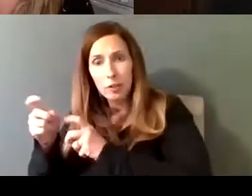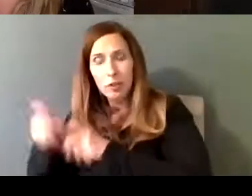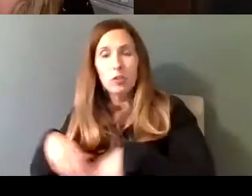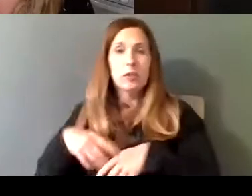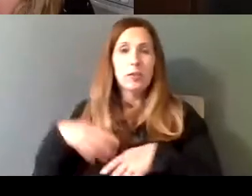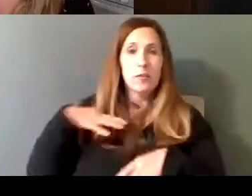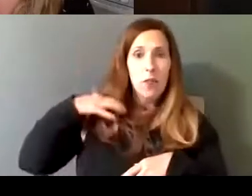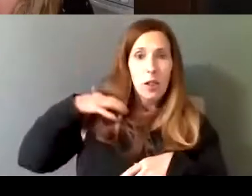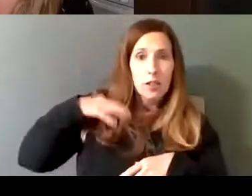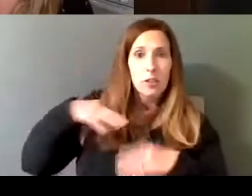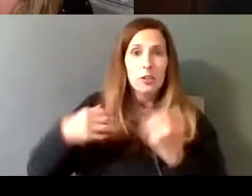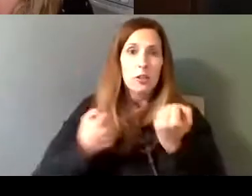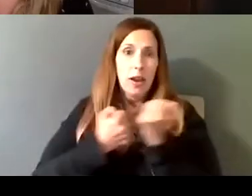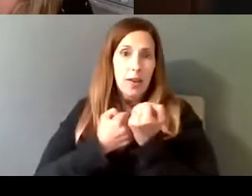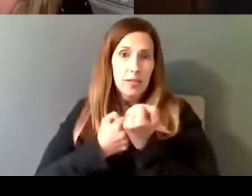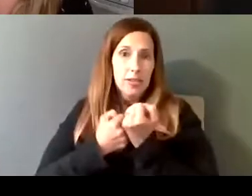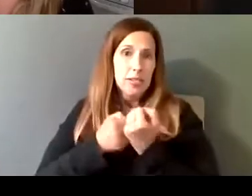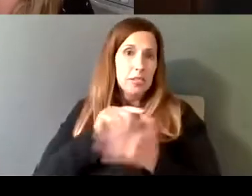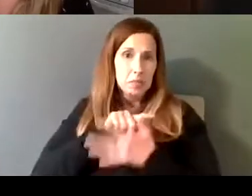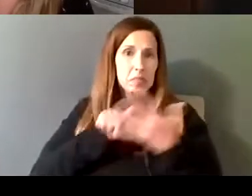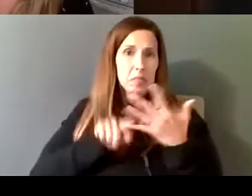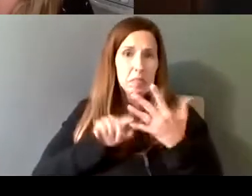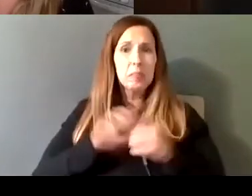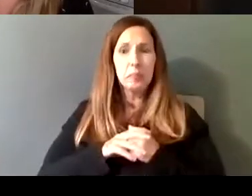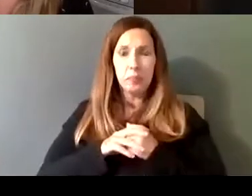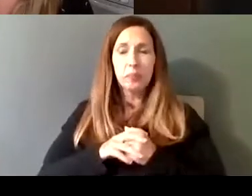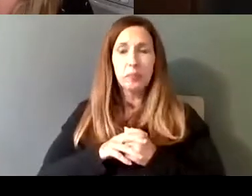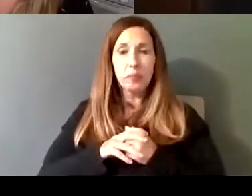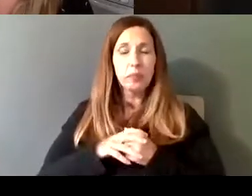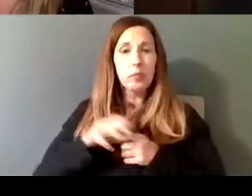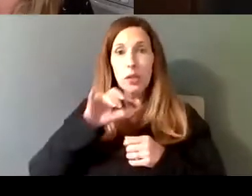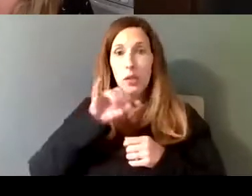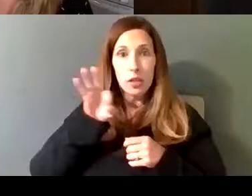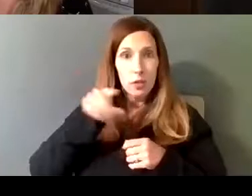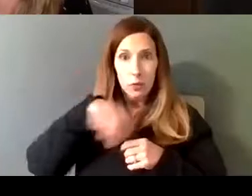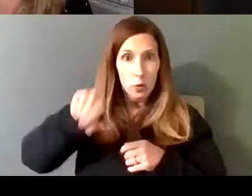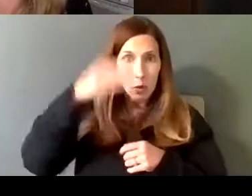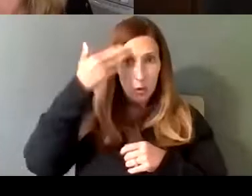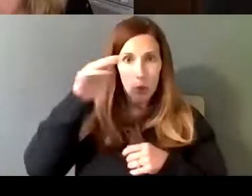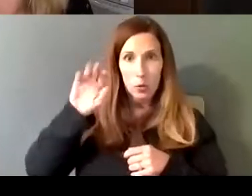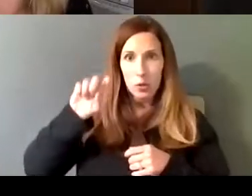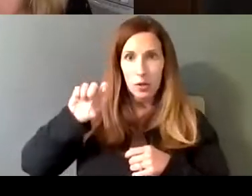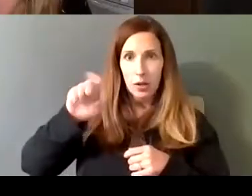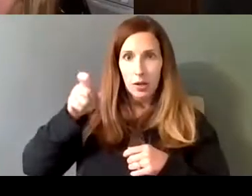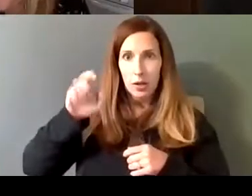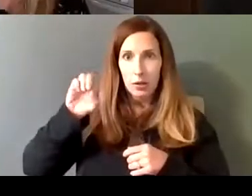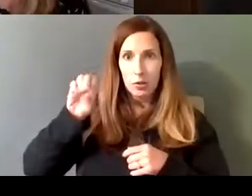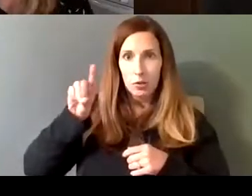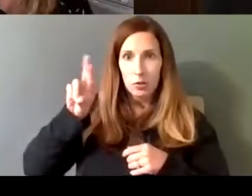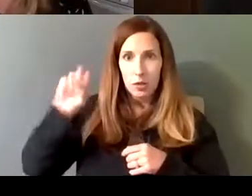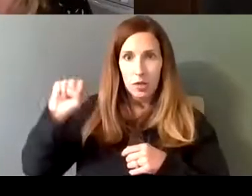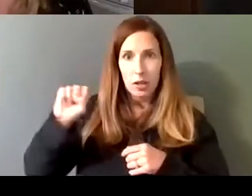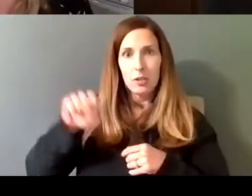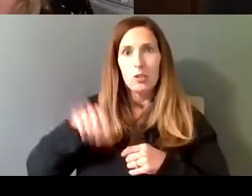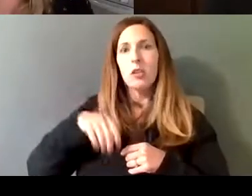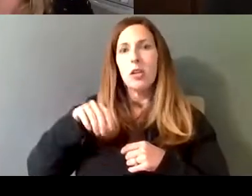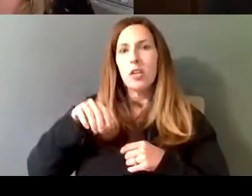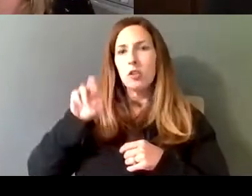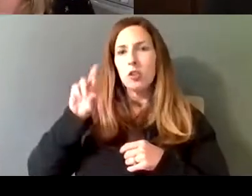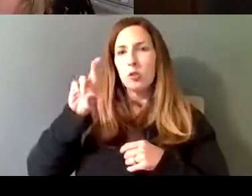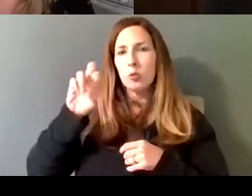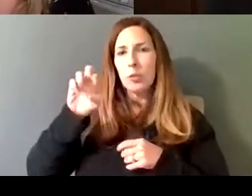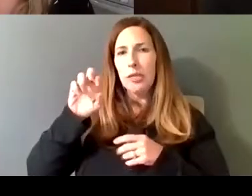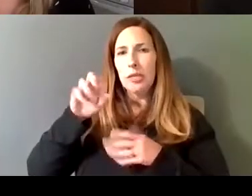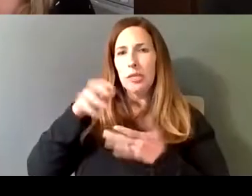or advocacy. And for those of you who don't know, Exodus Refugee is a refugee resettlement agency that is located